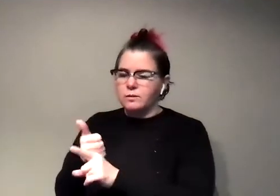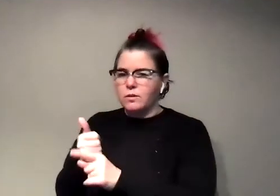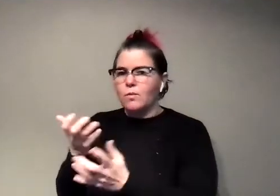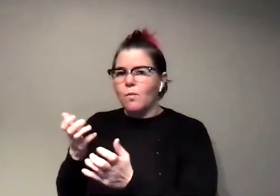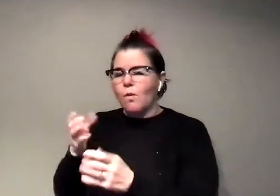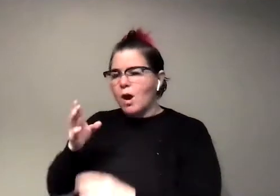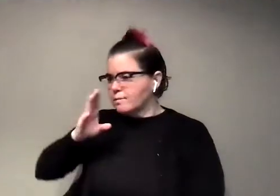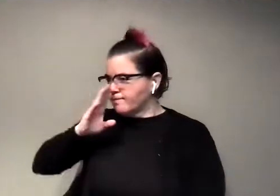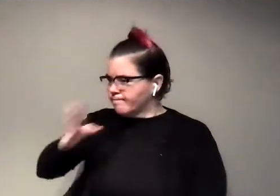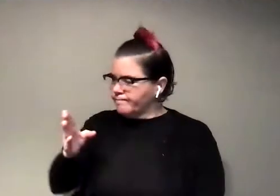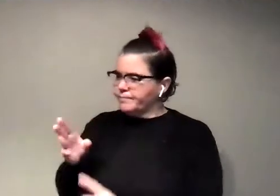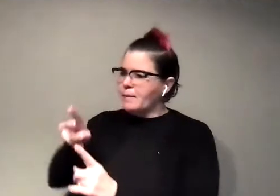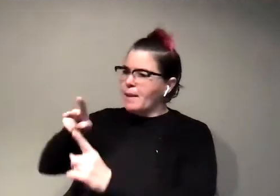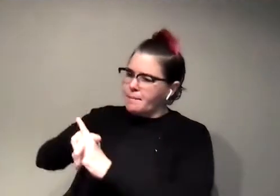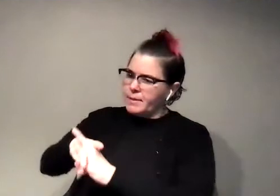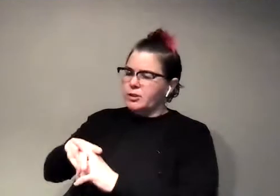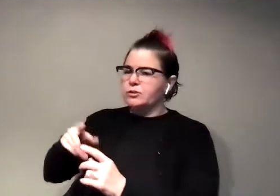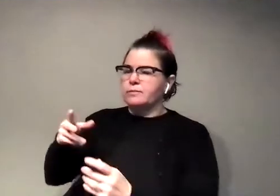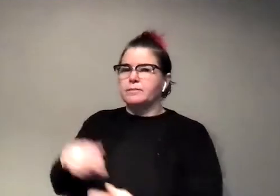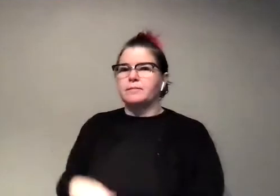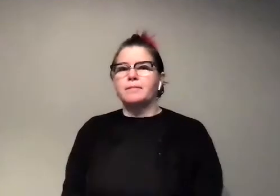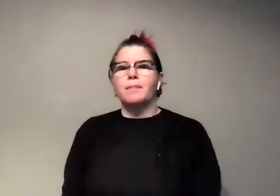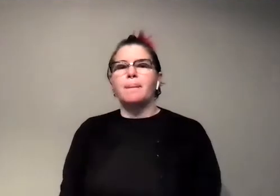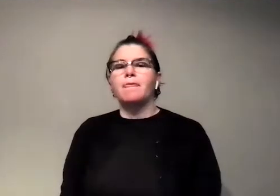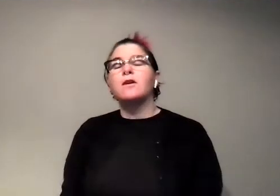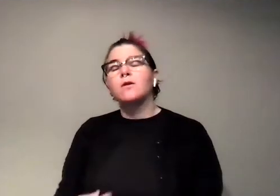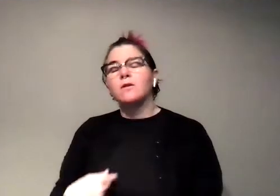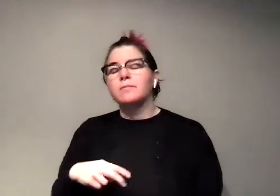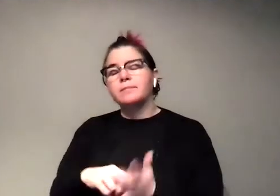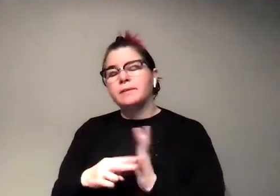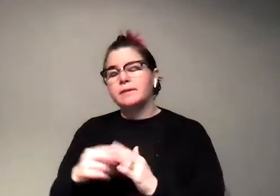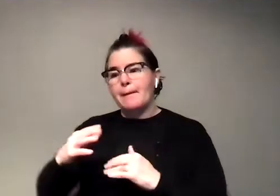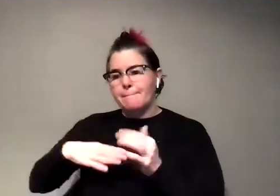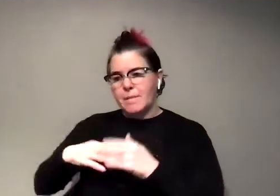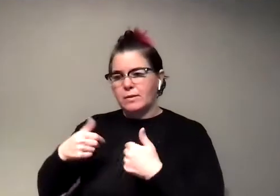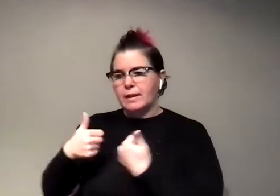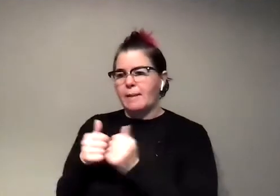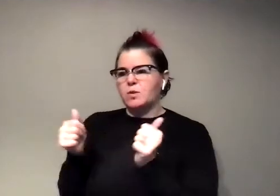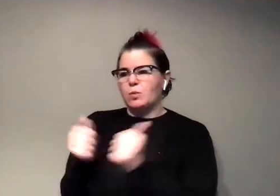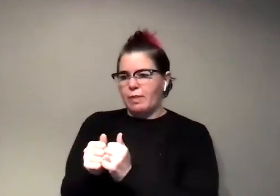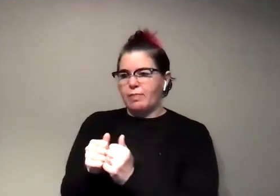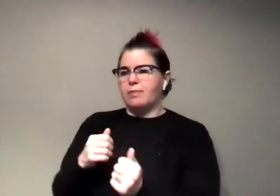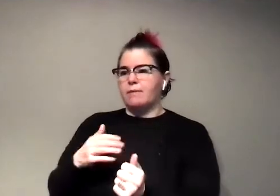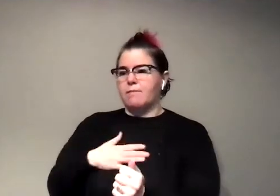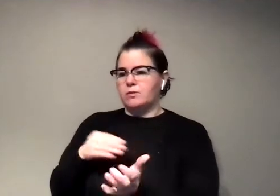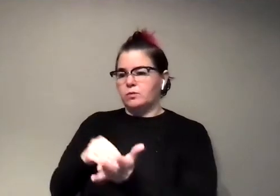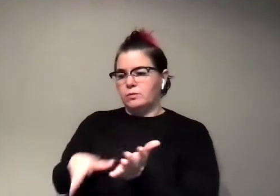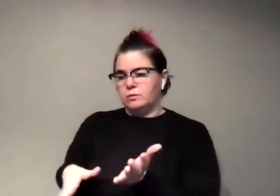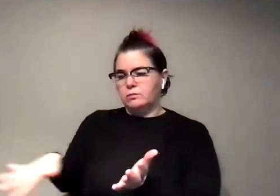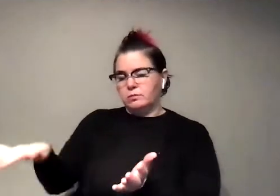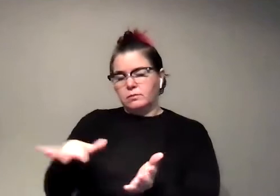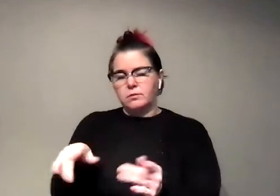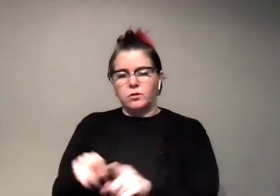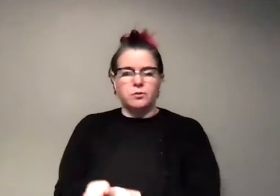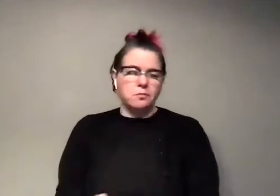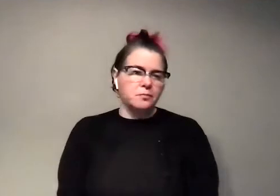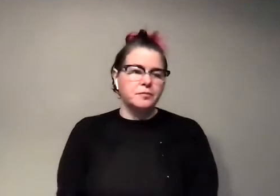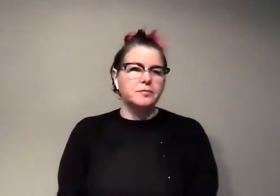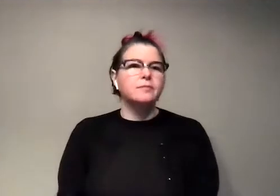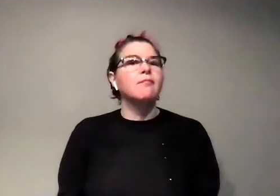direct application of it. So like I've built games, you know, with my students as well. So